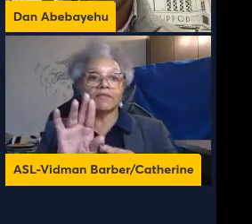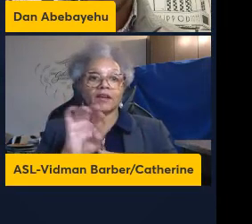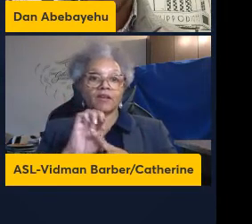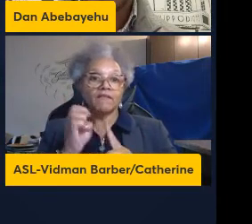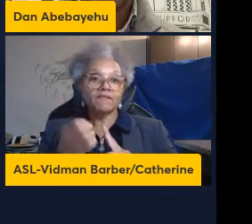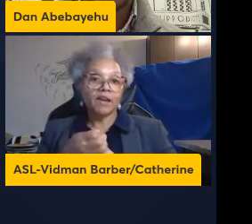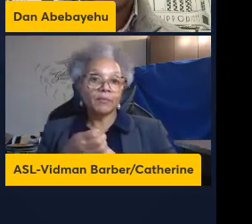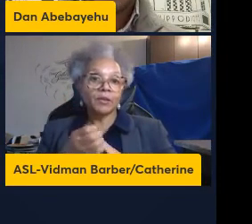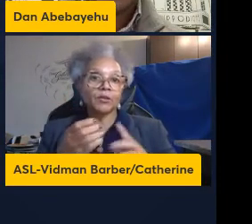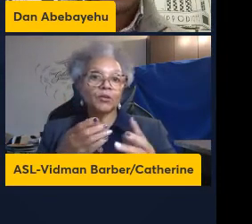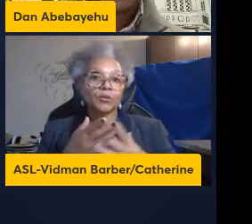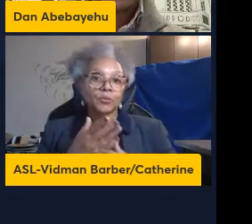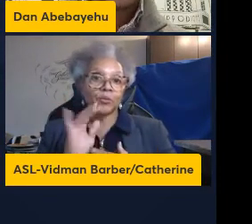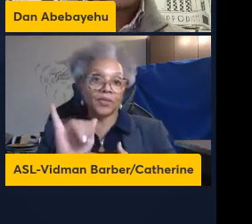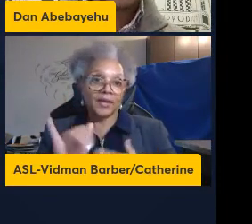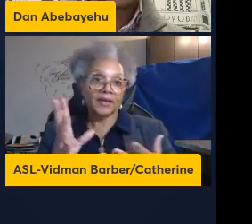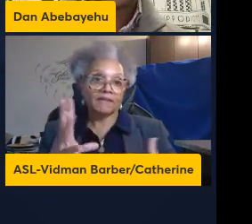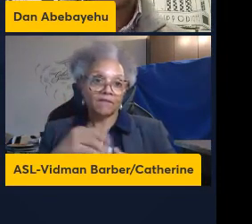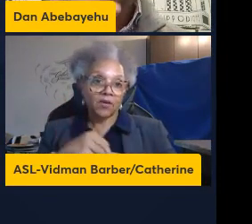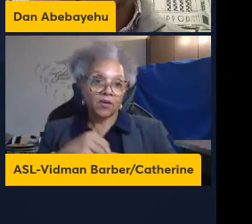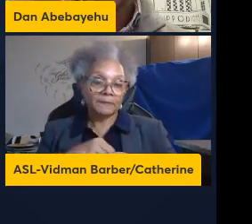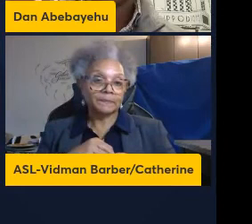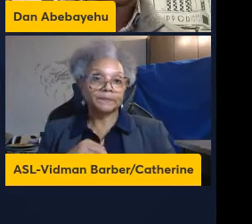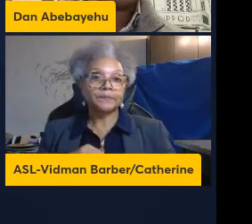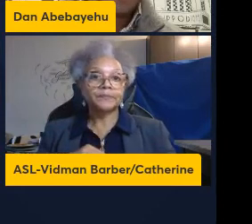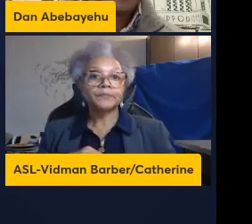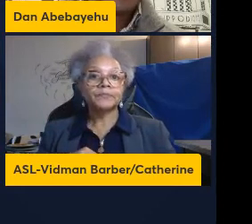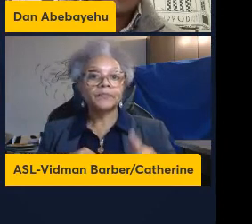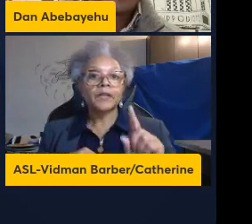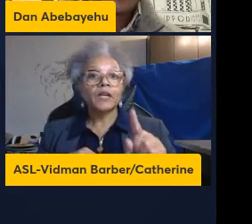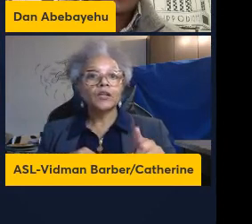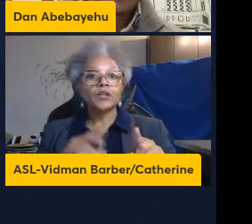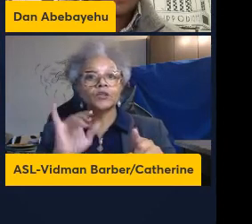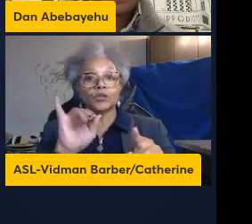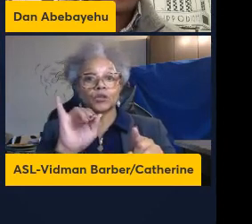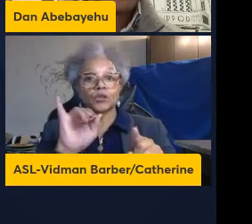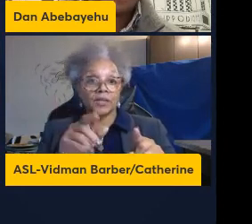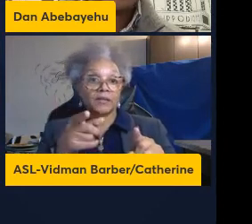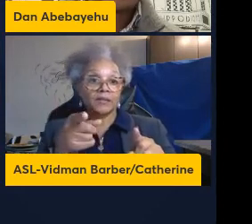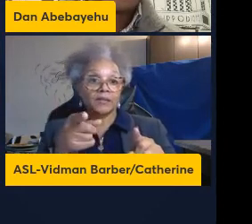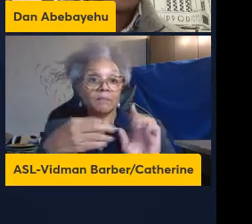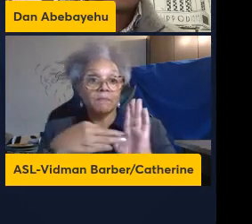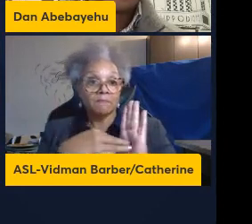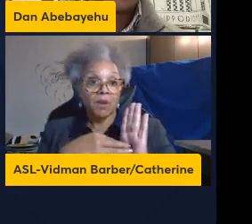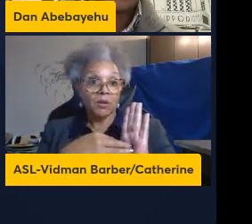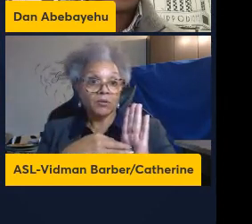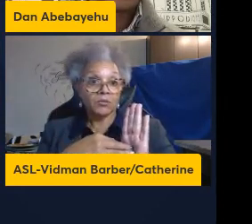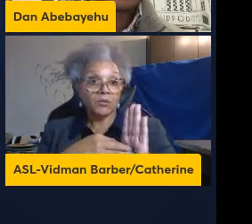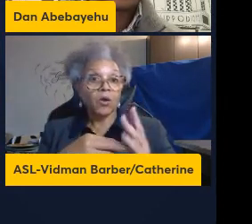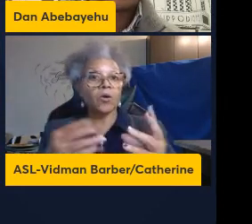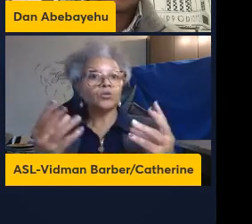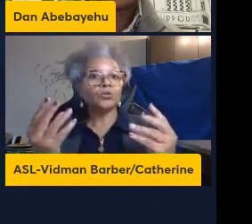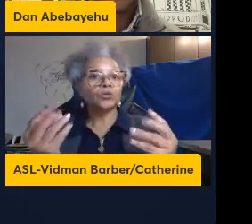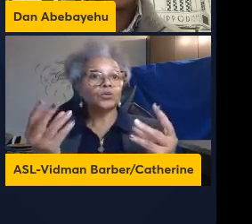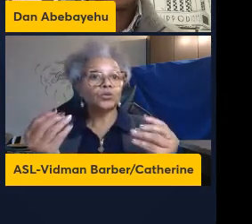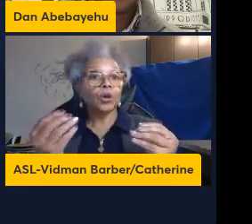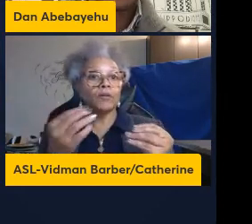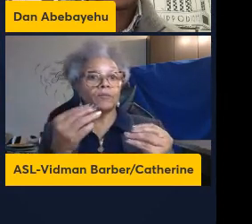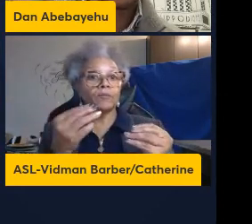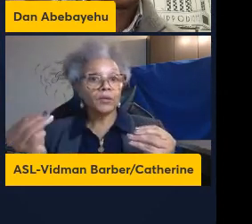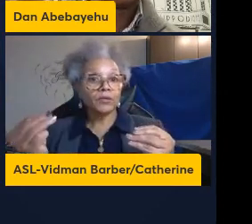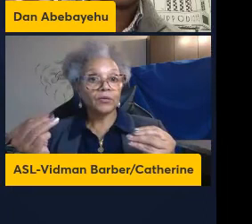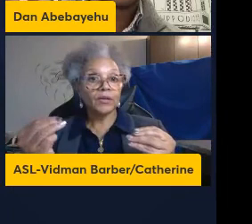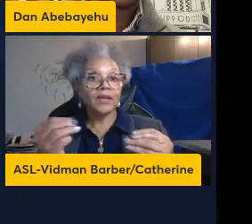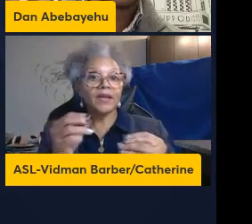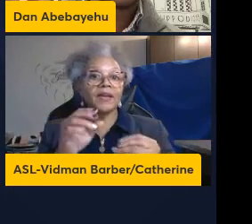V integrin engagement. So the kind of the mechanistic model of all of this is that on soft materials or soft substrates,